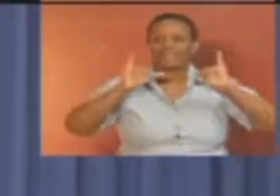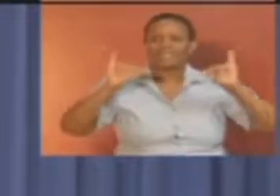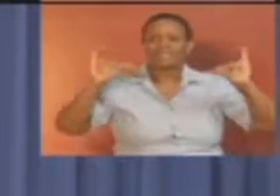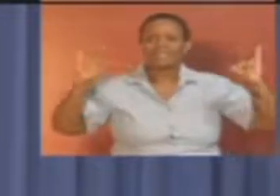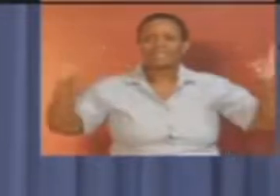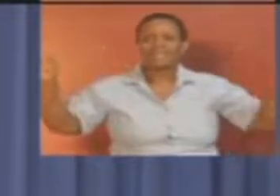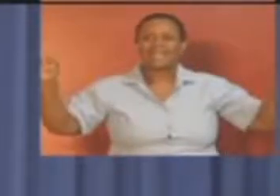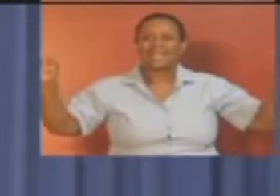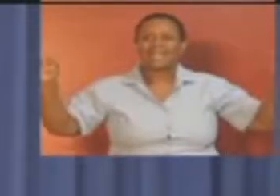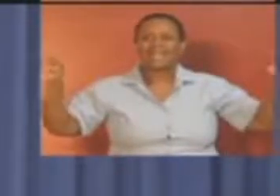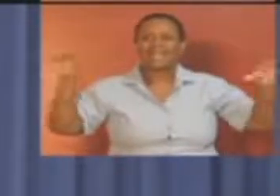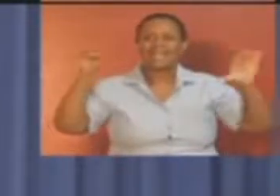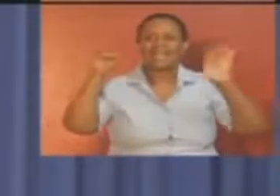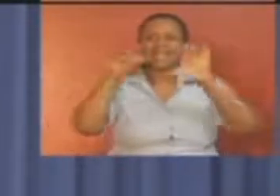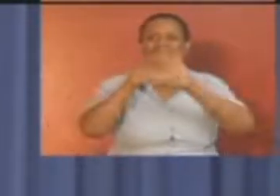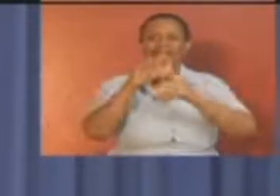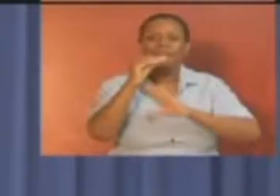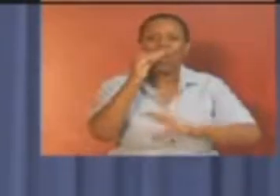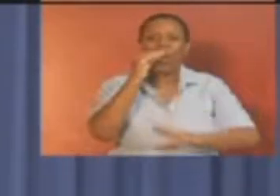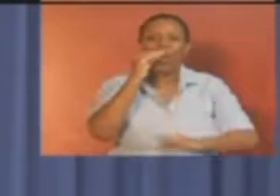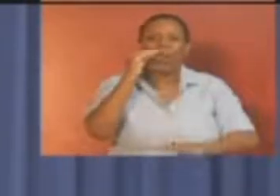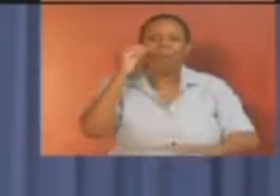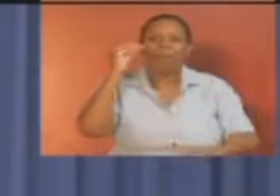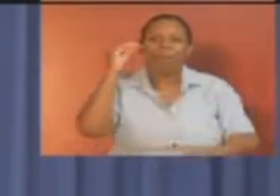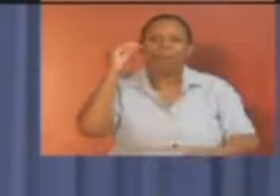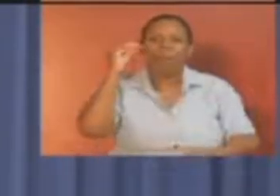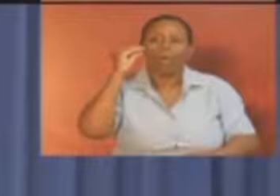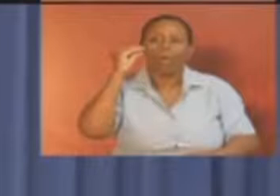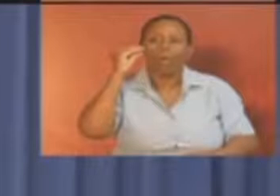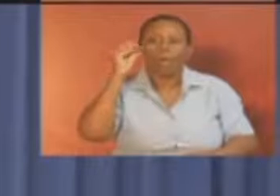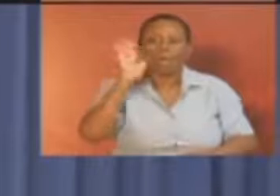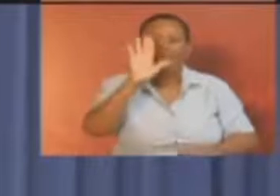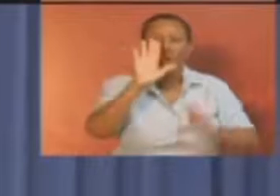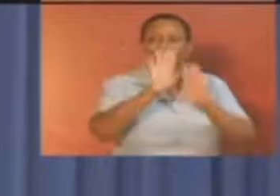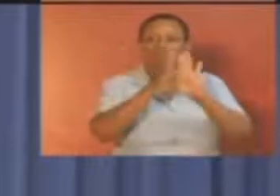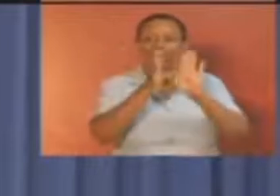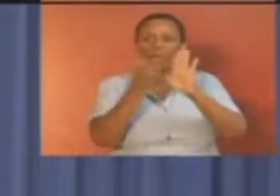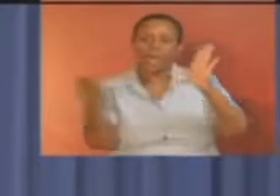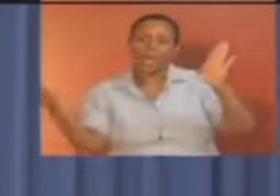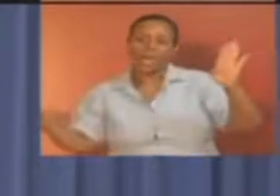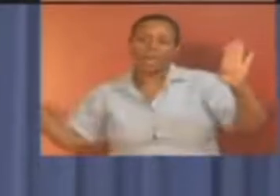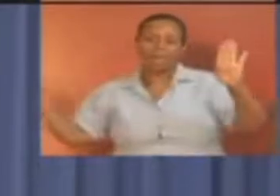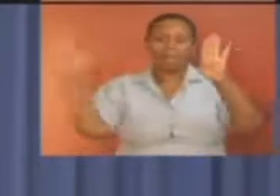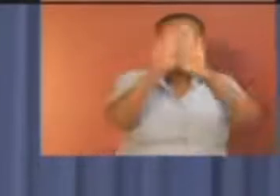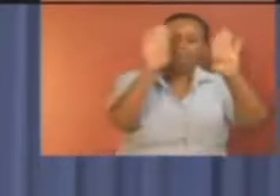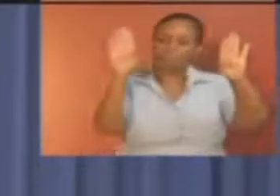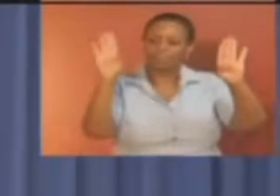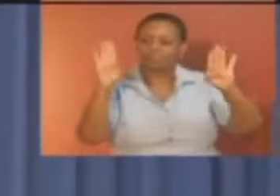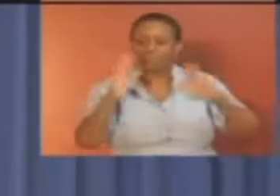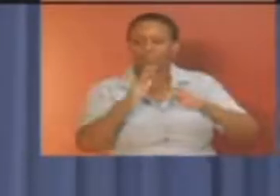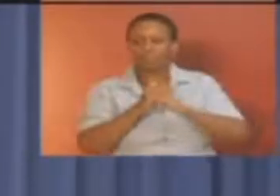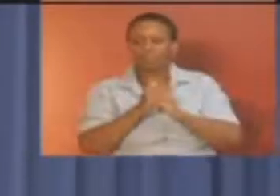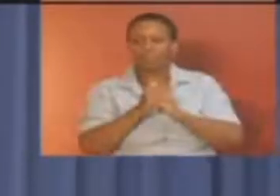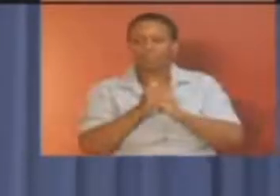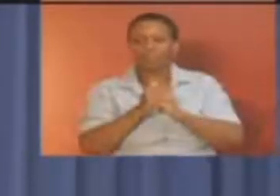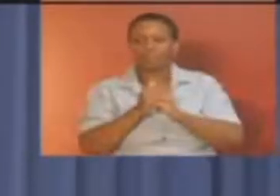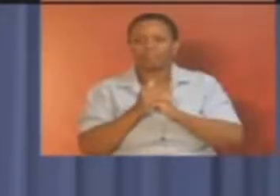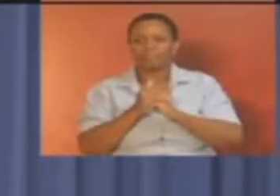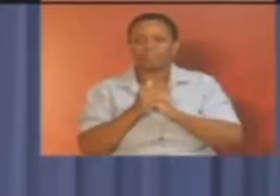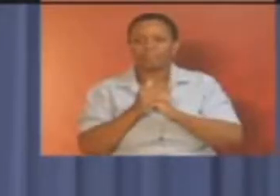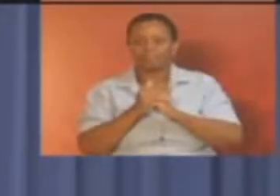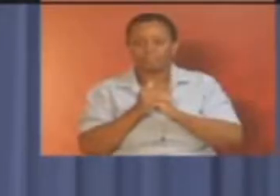was, close your doors and let it pass. We are back there.